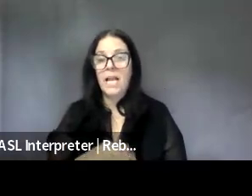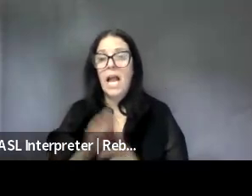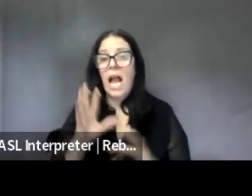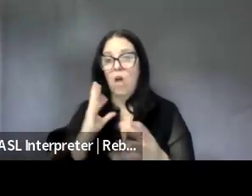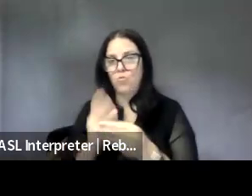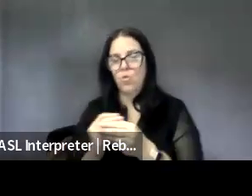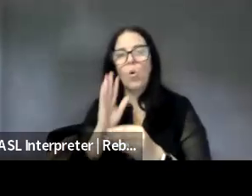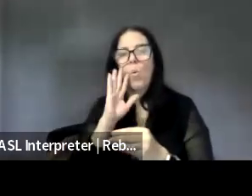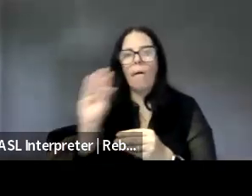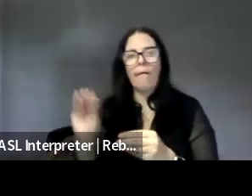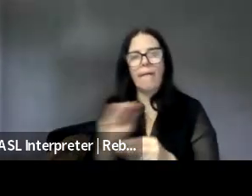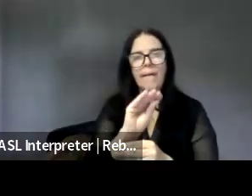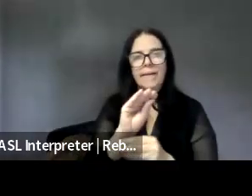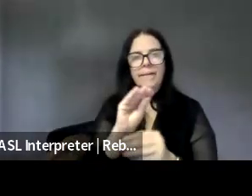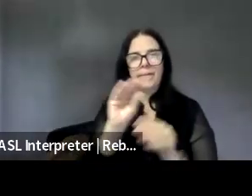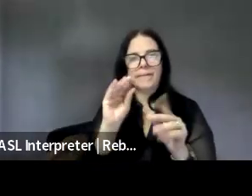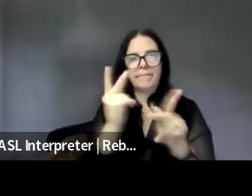proper,